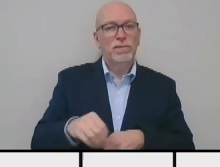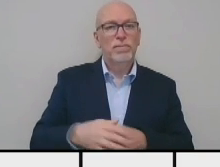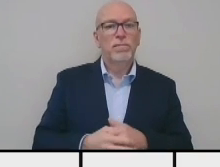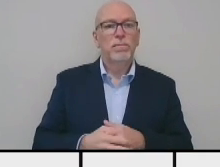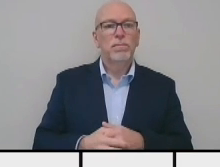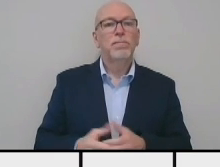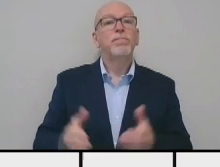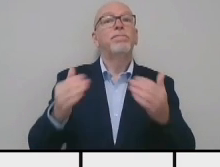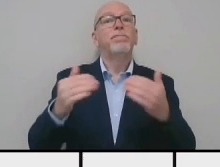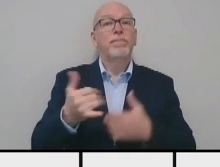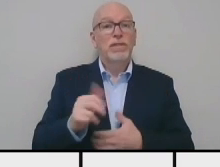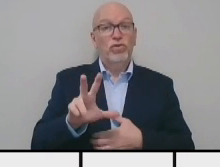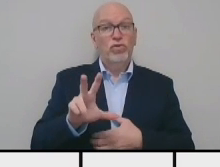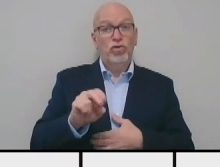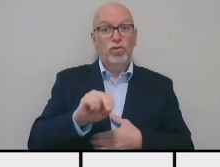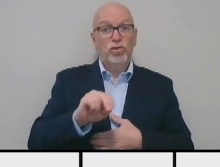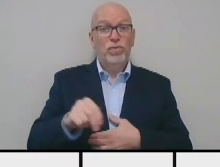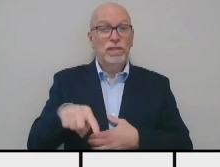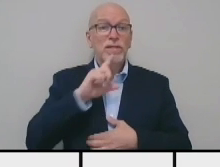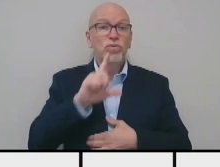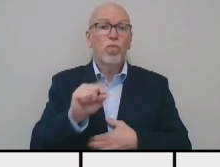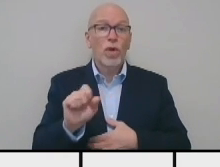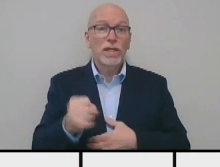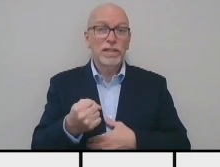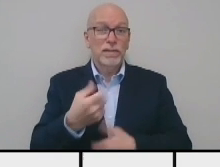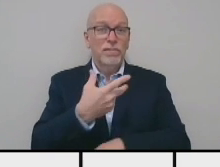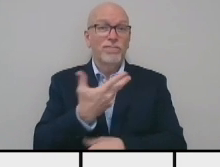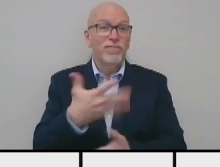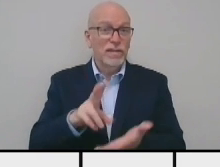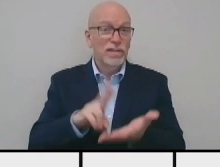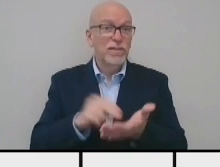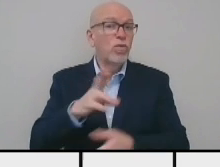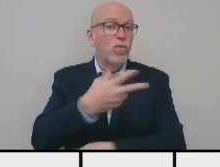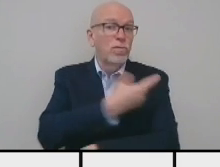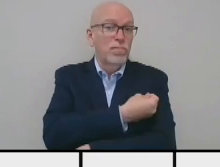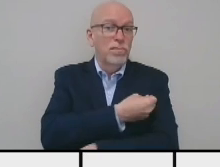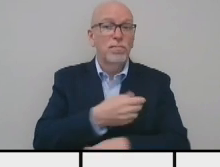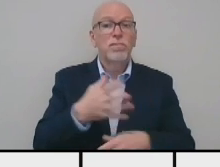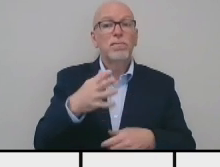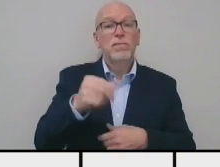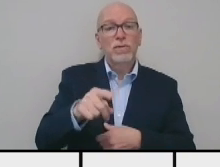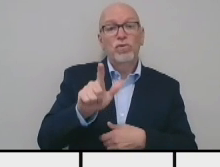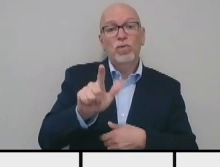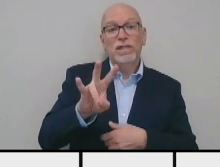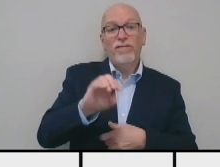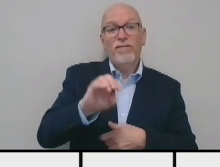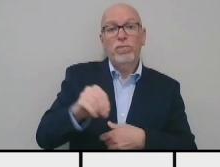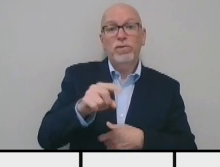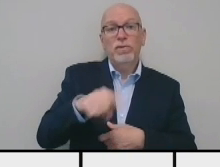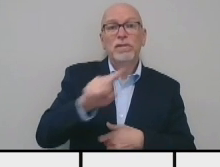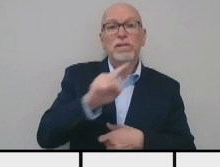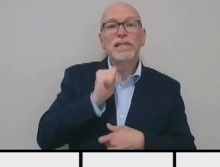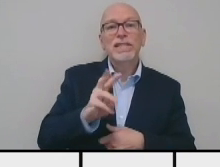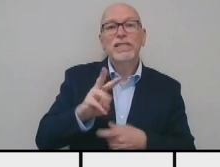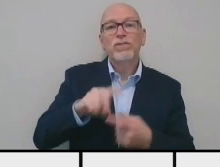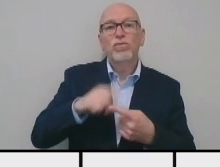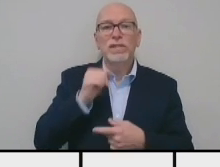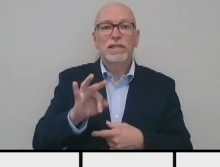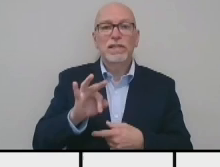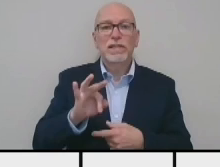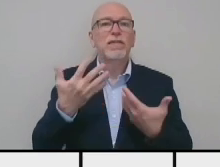have 30% of people in their 20s signed up or vaccinated, and 27% of those ages 16 to 19 have done